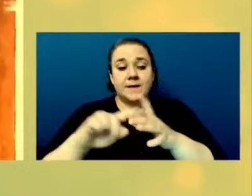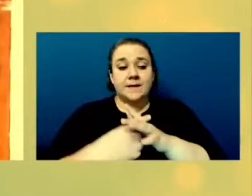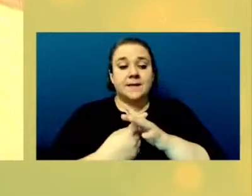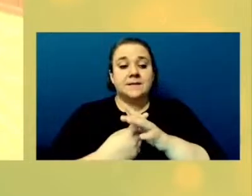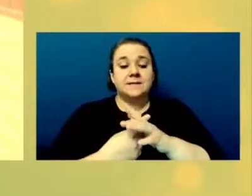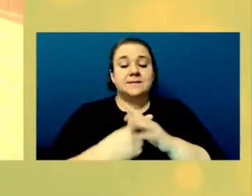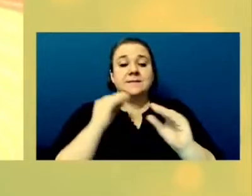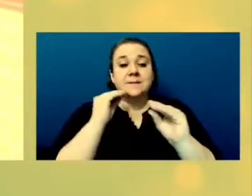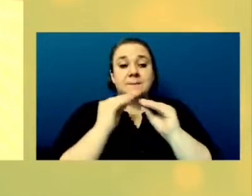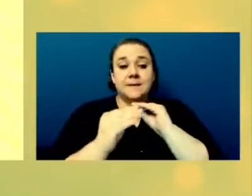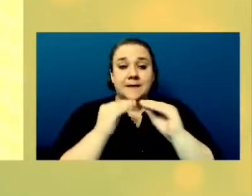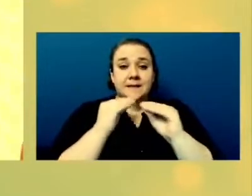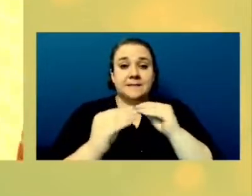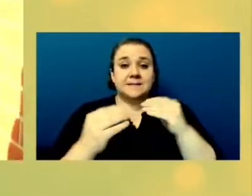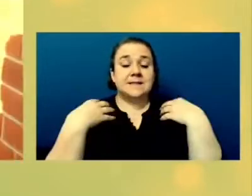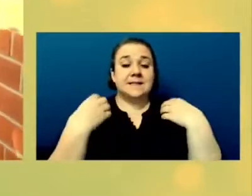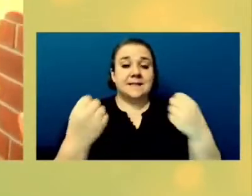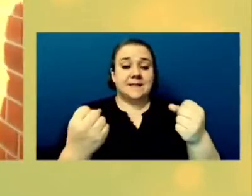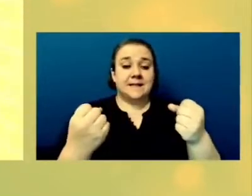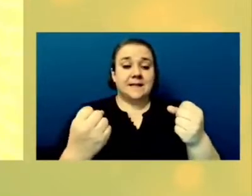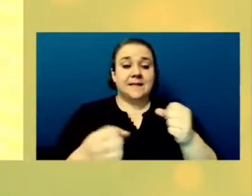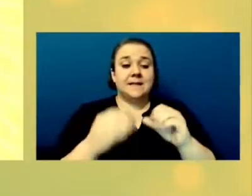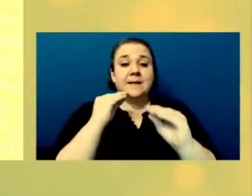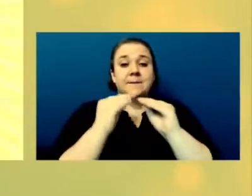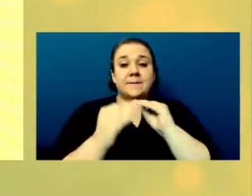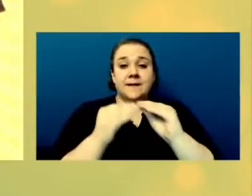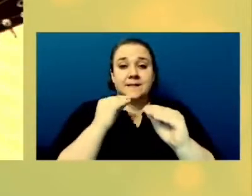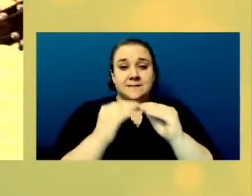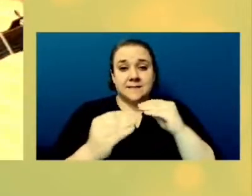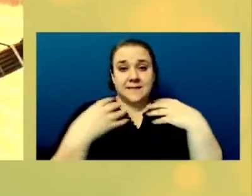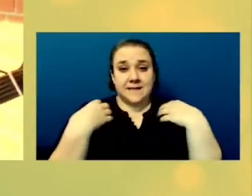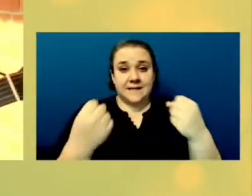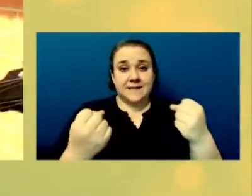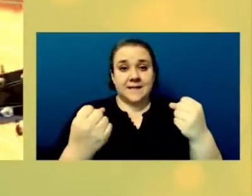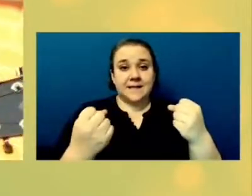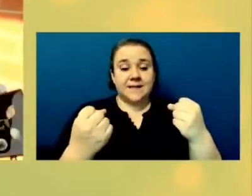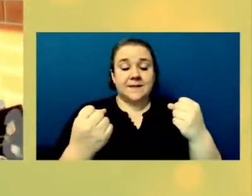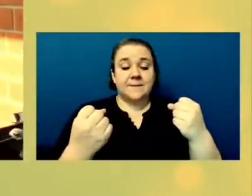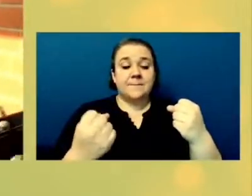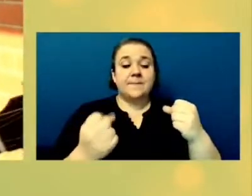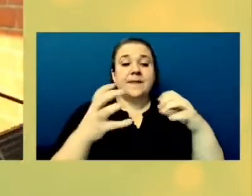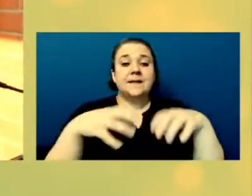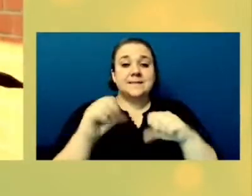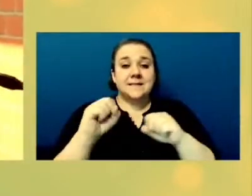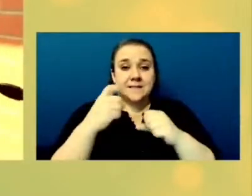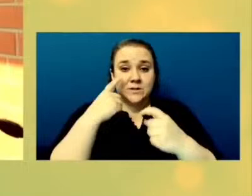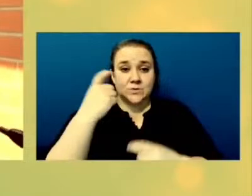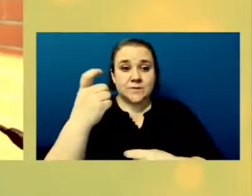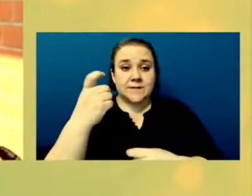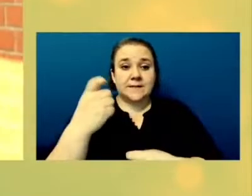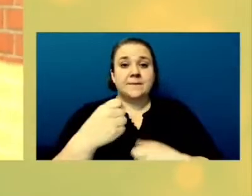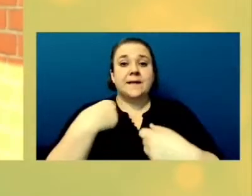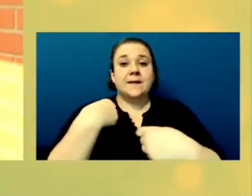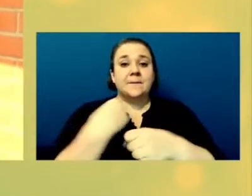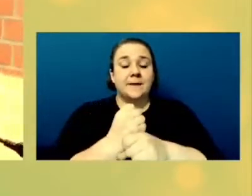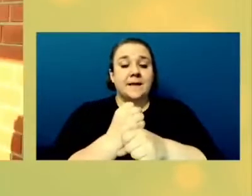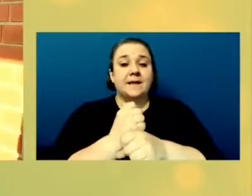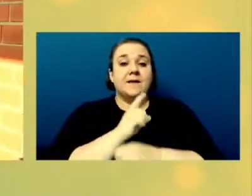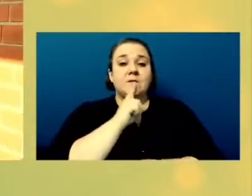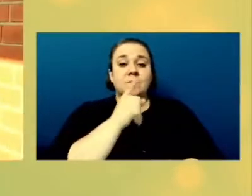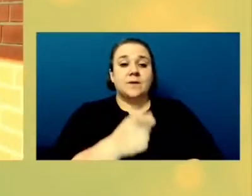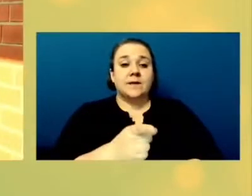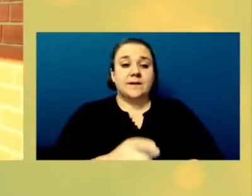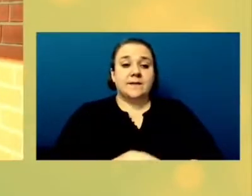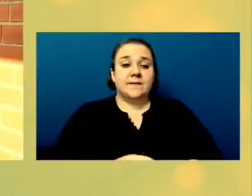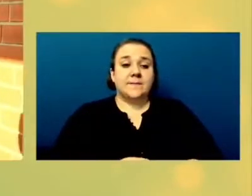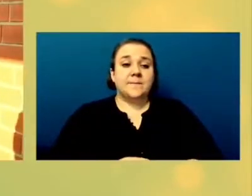and spin. This is how our work begins. Mend and heal, bend